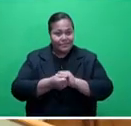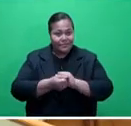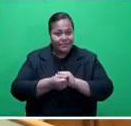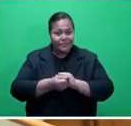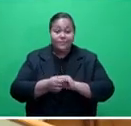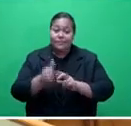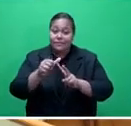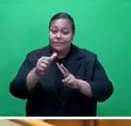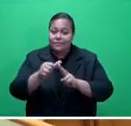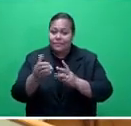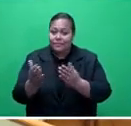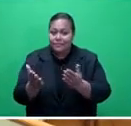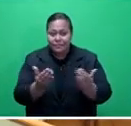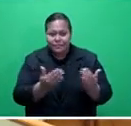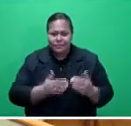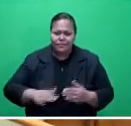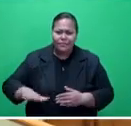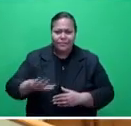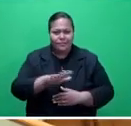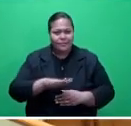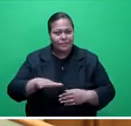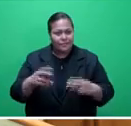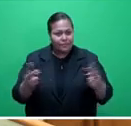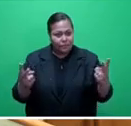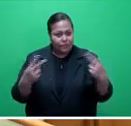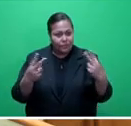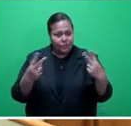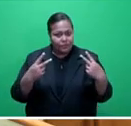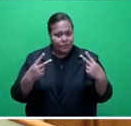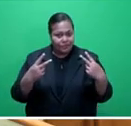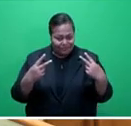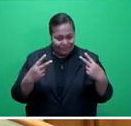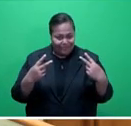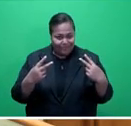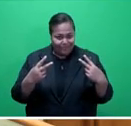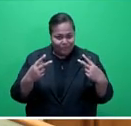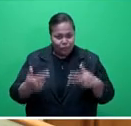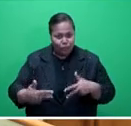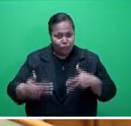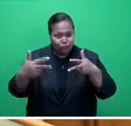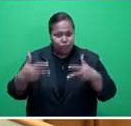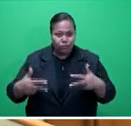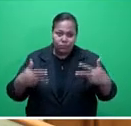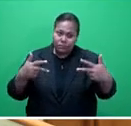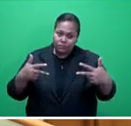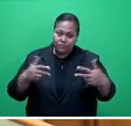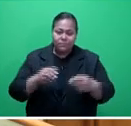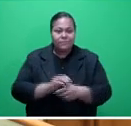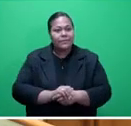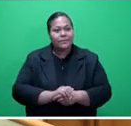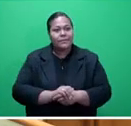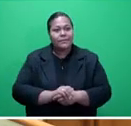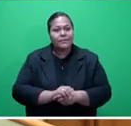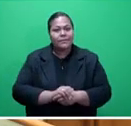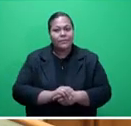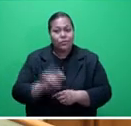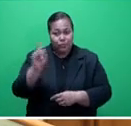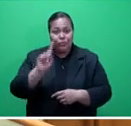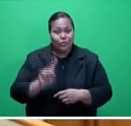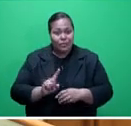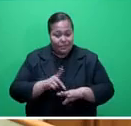welcome all those watching the live broadcast and the live streaming of today's